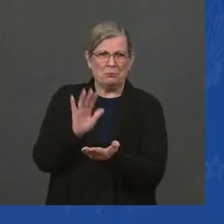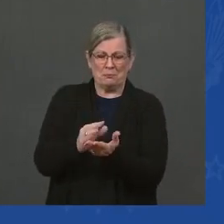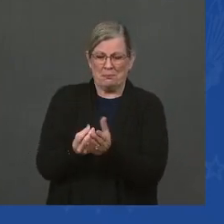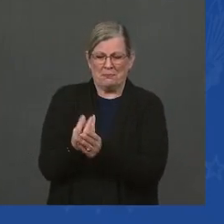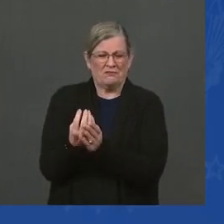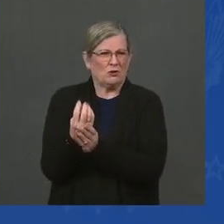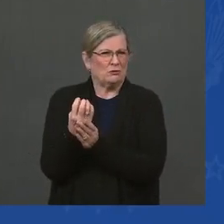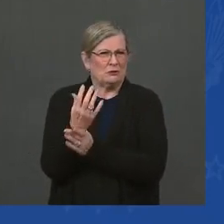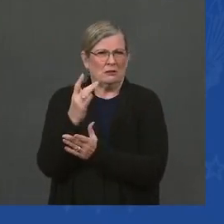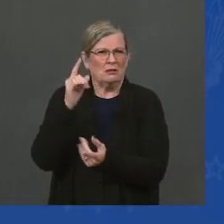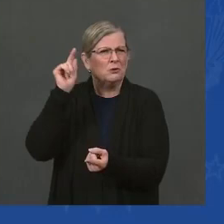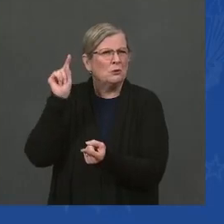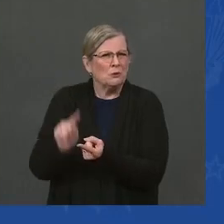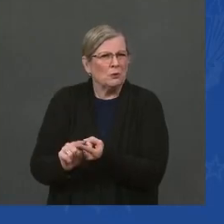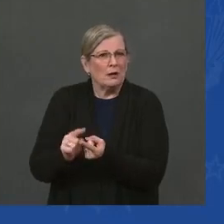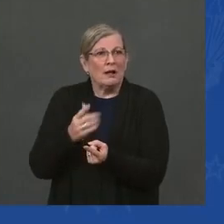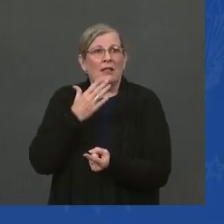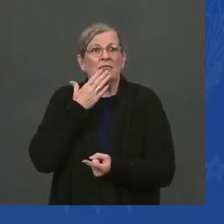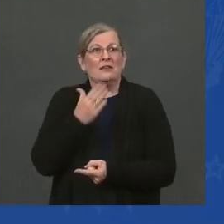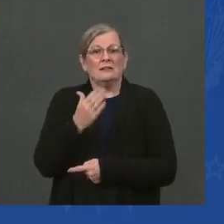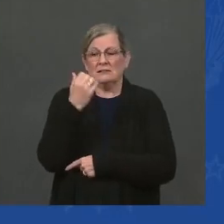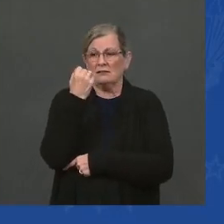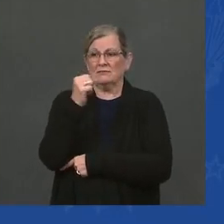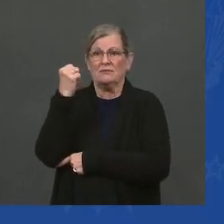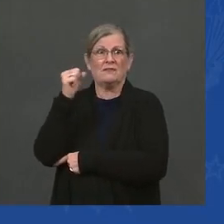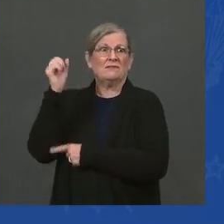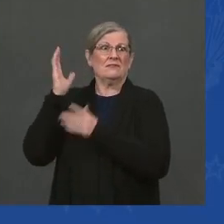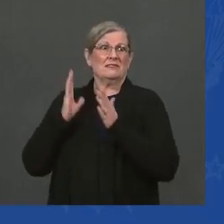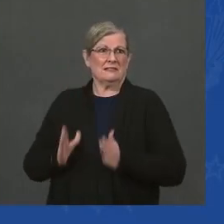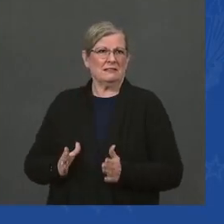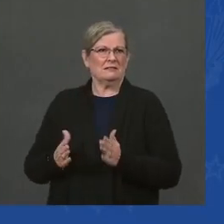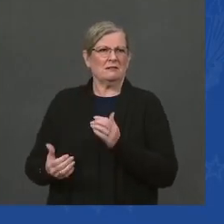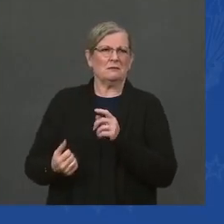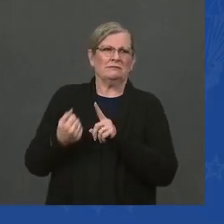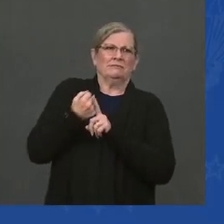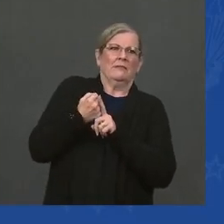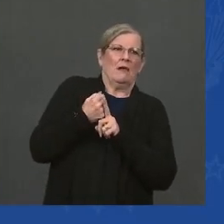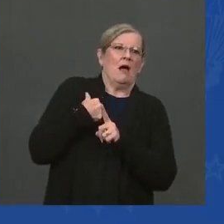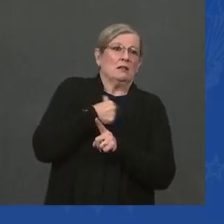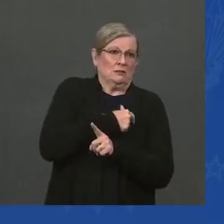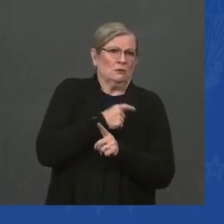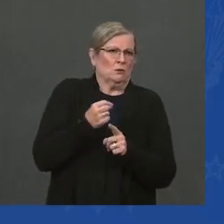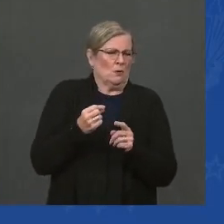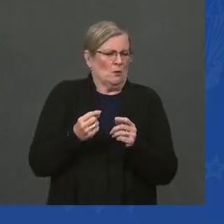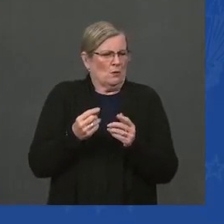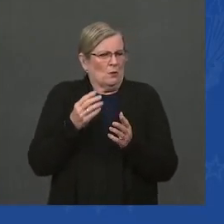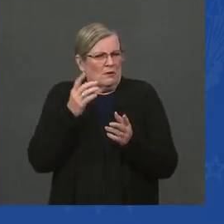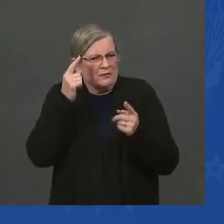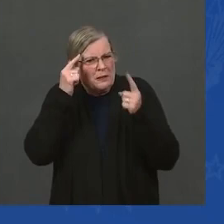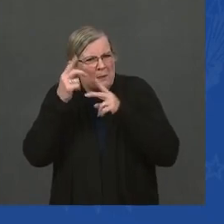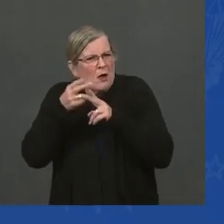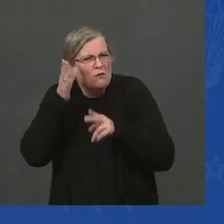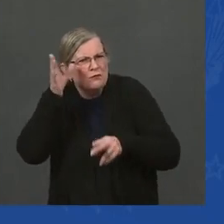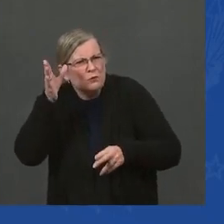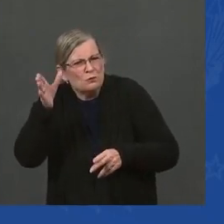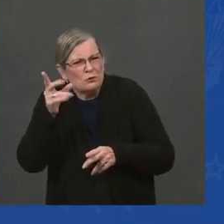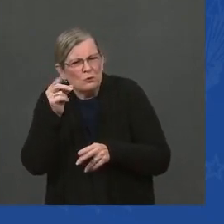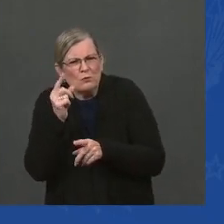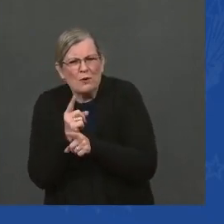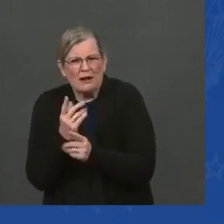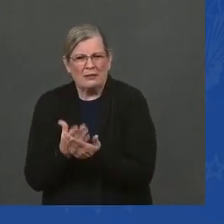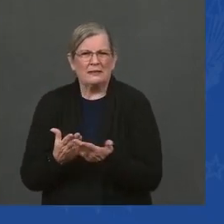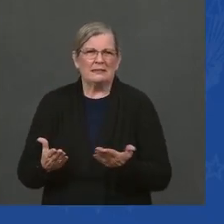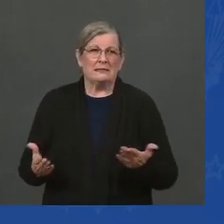our moral obligation to future generations. But look, as I said yesterday, It's not just a moral imperative, it's an